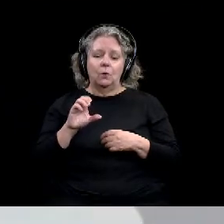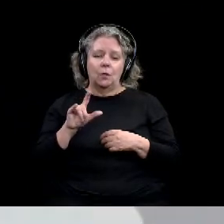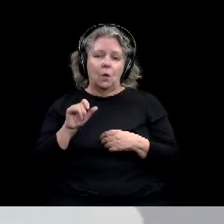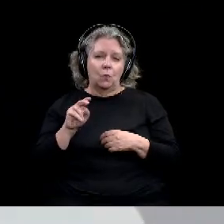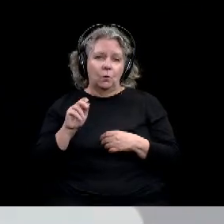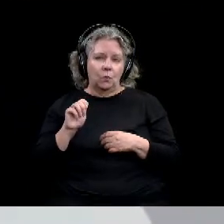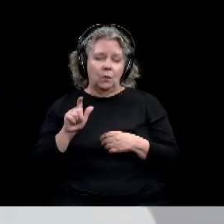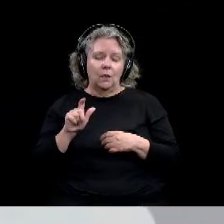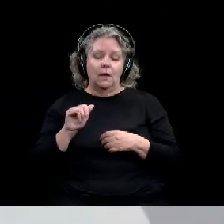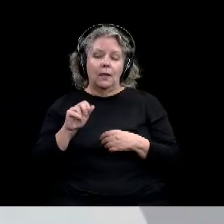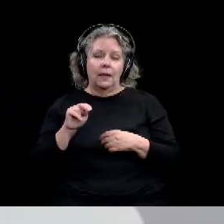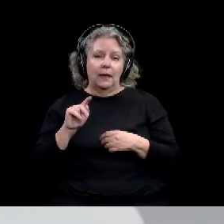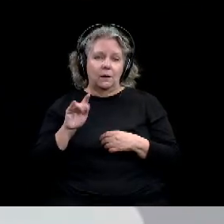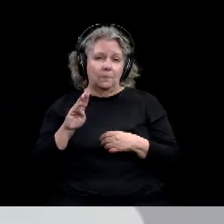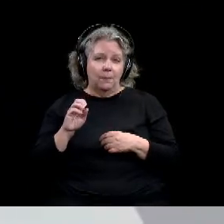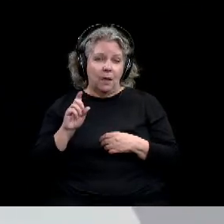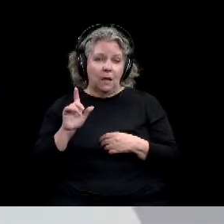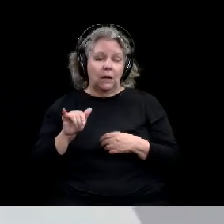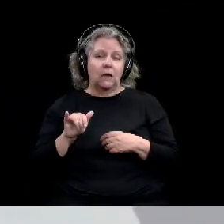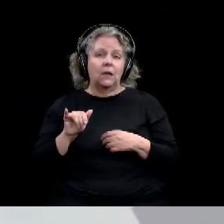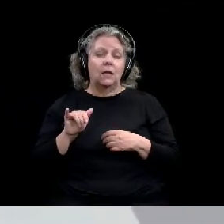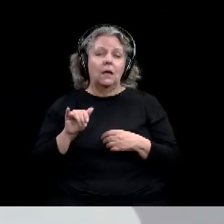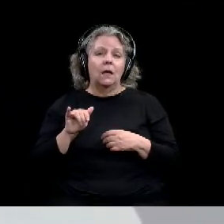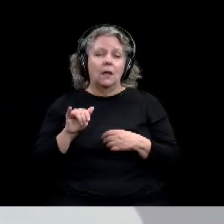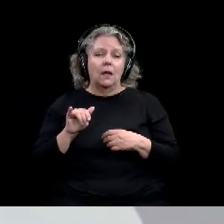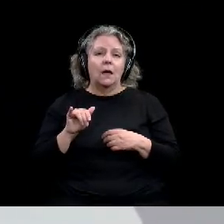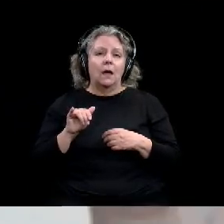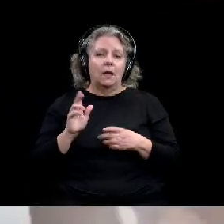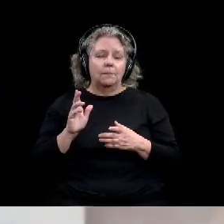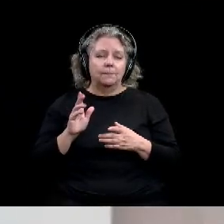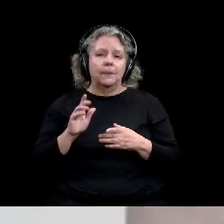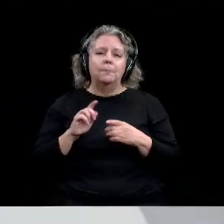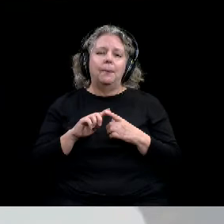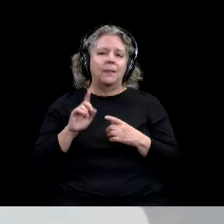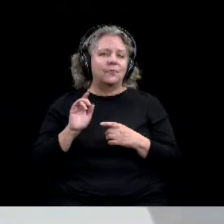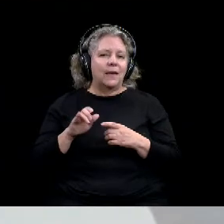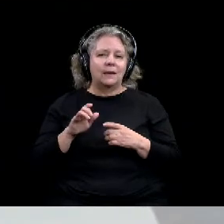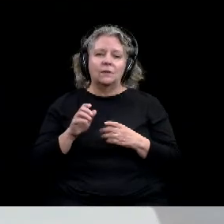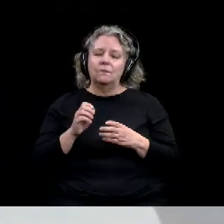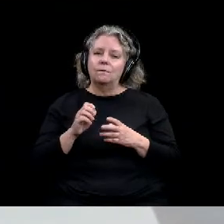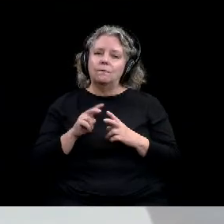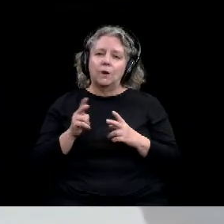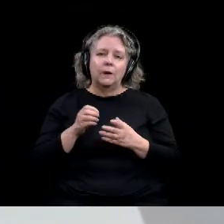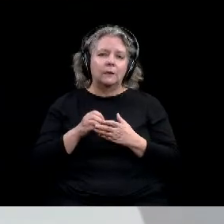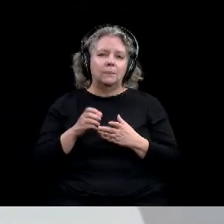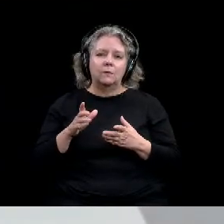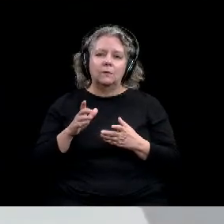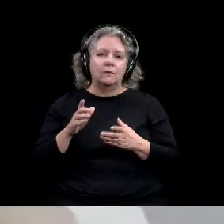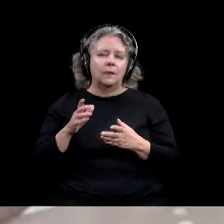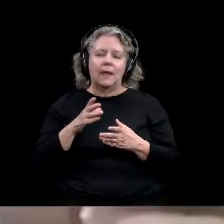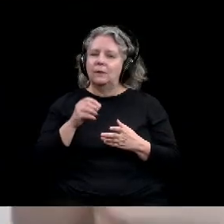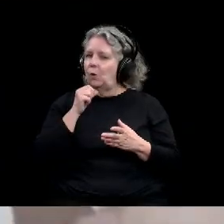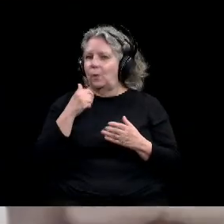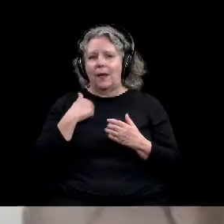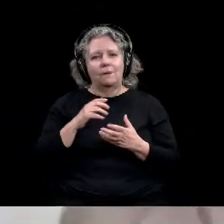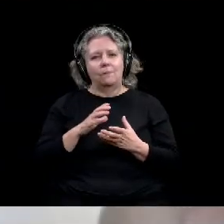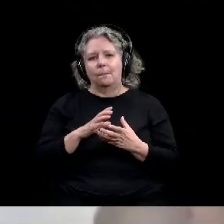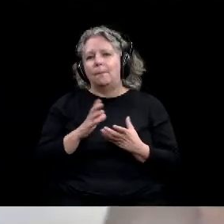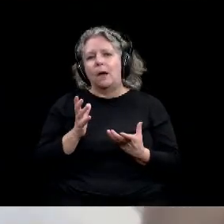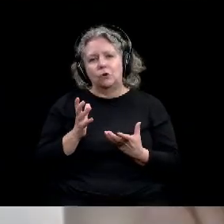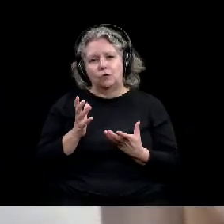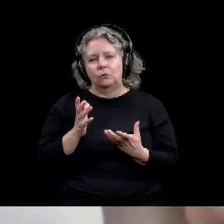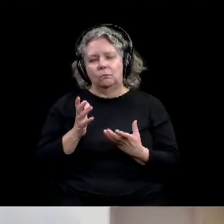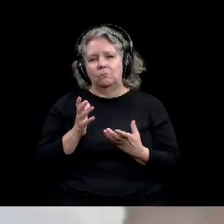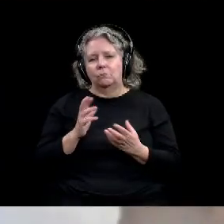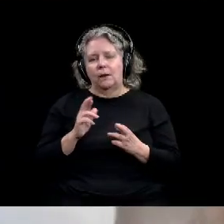it remains very expensive and in short supply. And in terms of over-the-counter medicines, the best